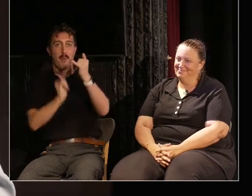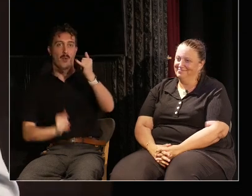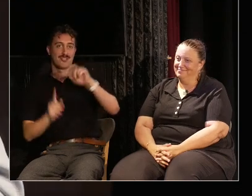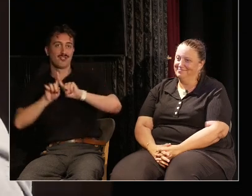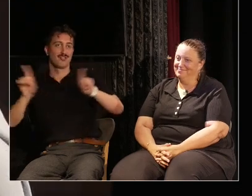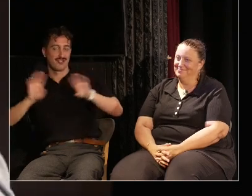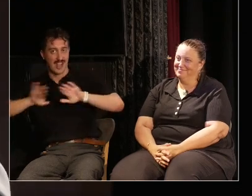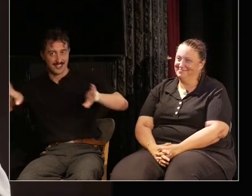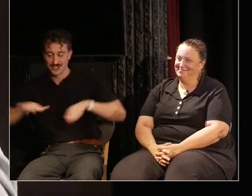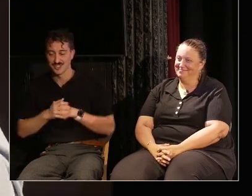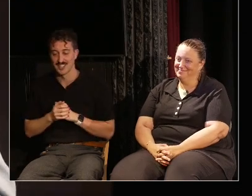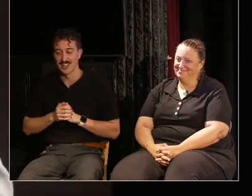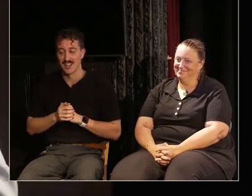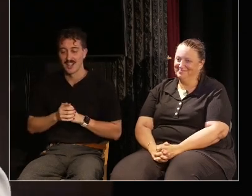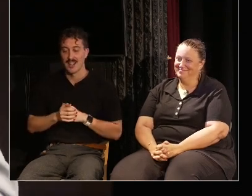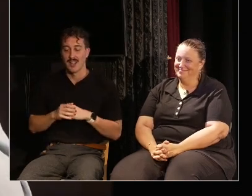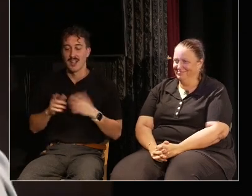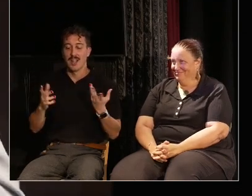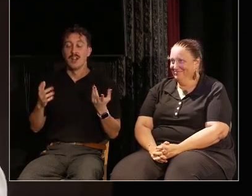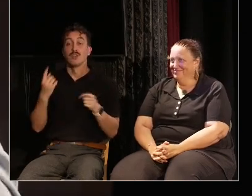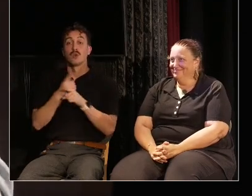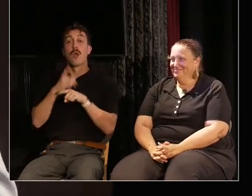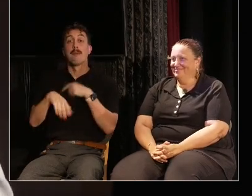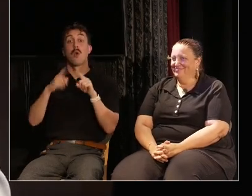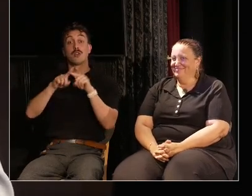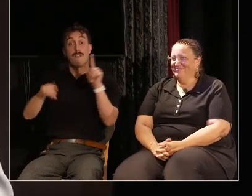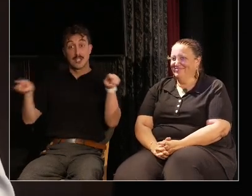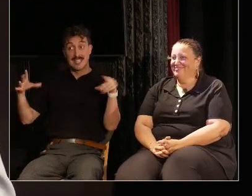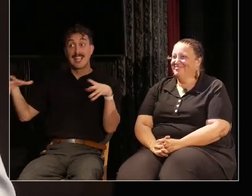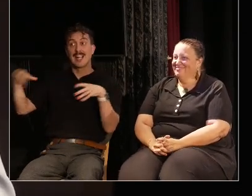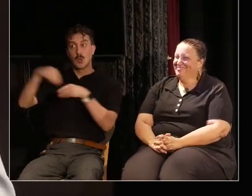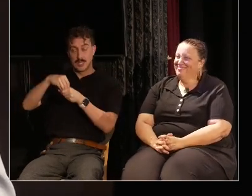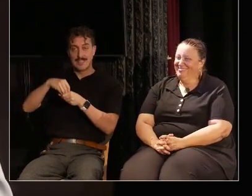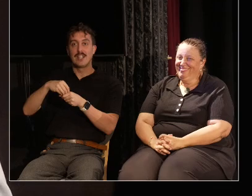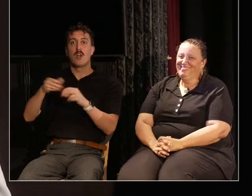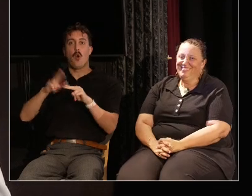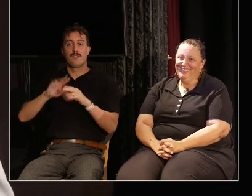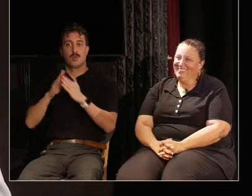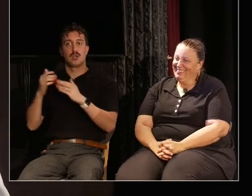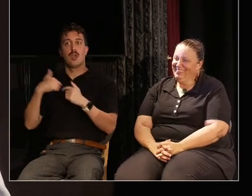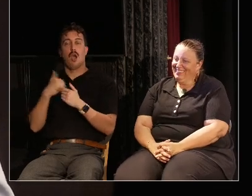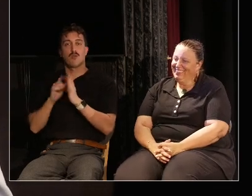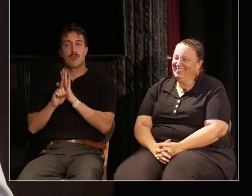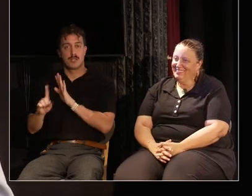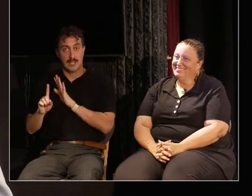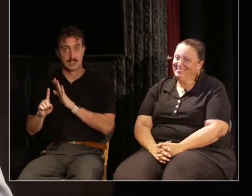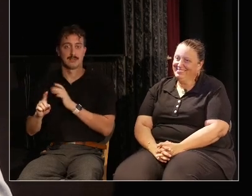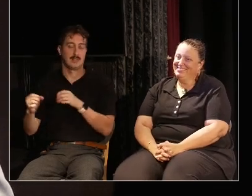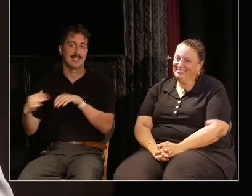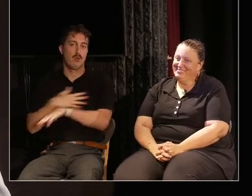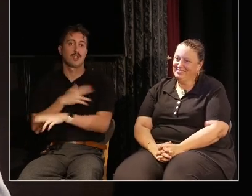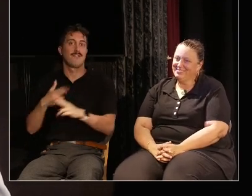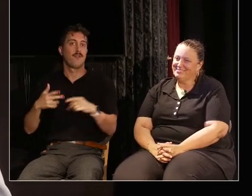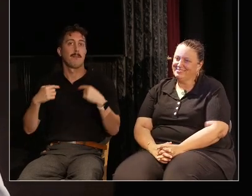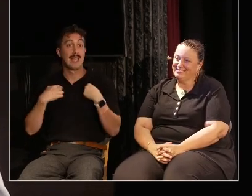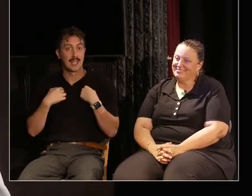my community, the diversity and inclusivity of the community I represent is a constant inspiration for me, but it